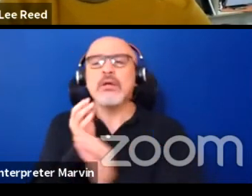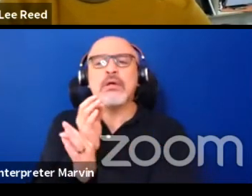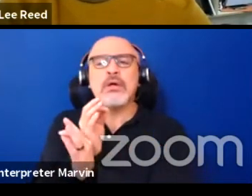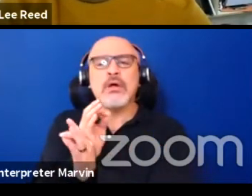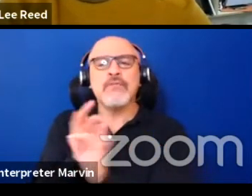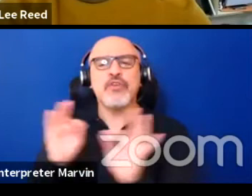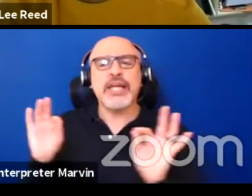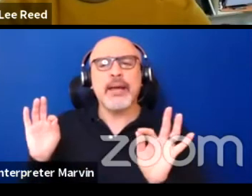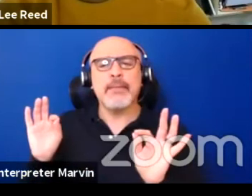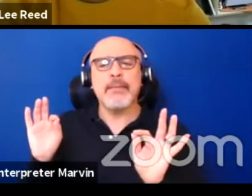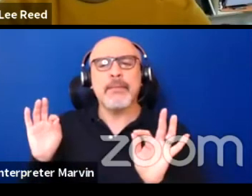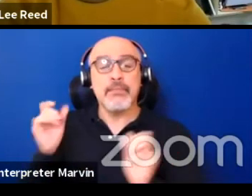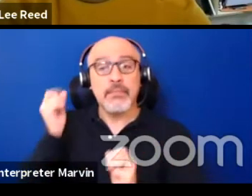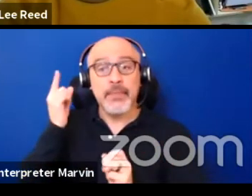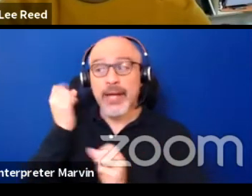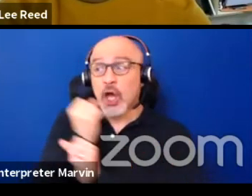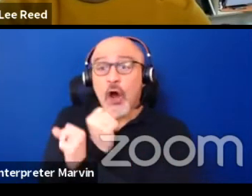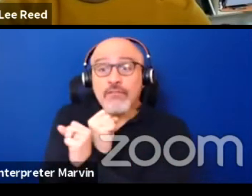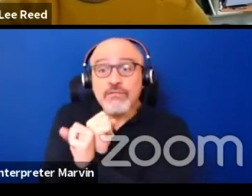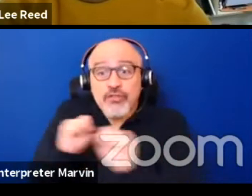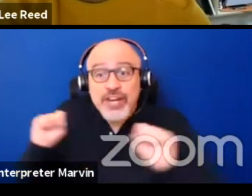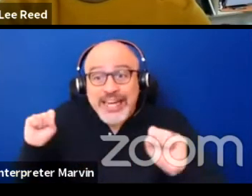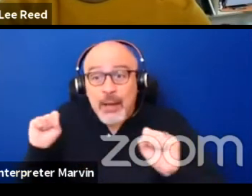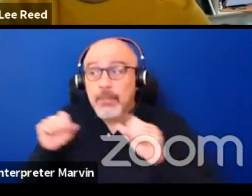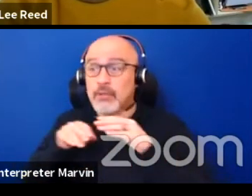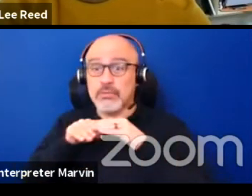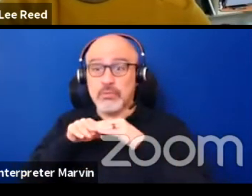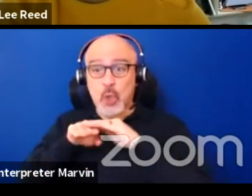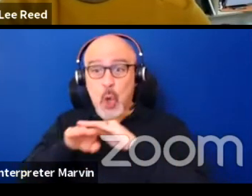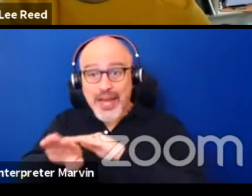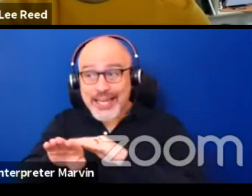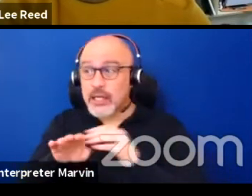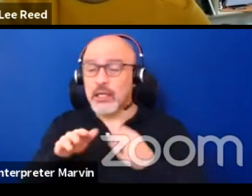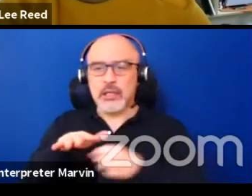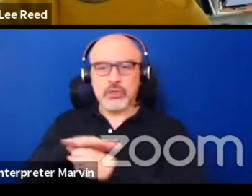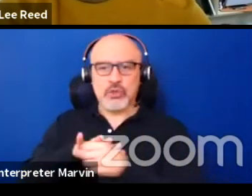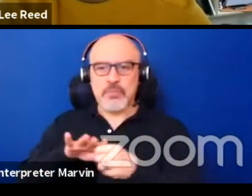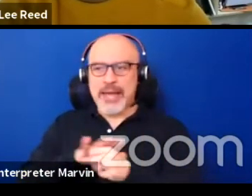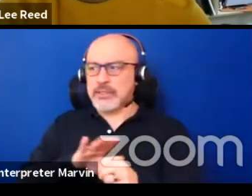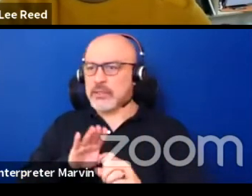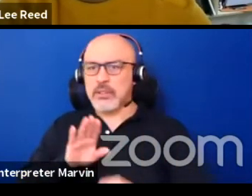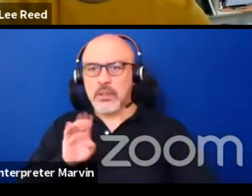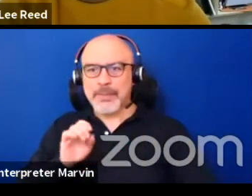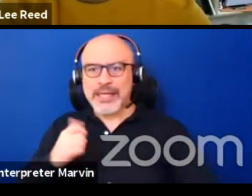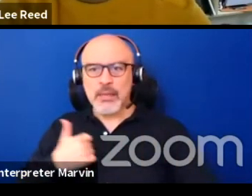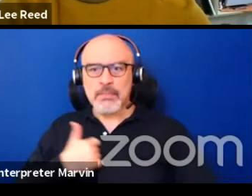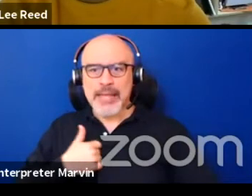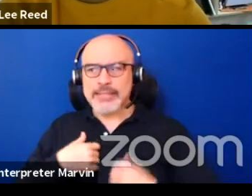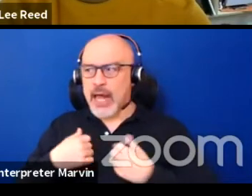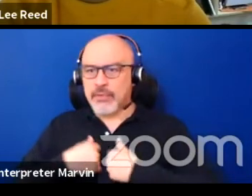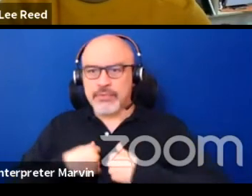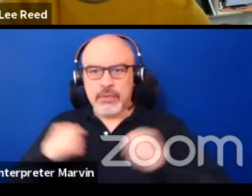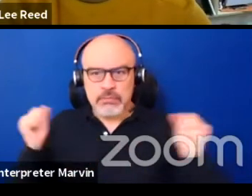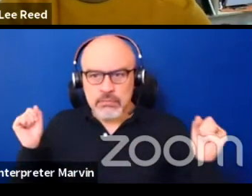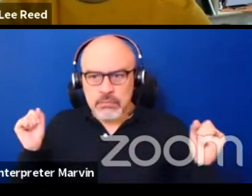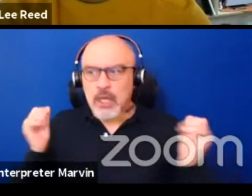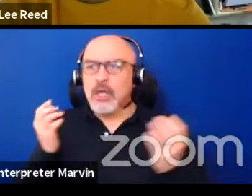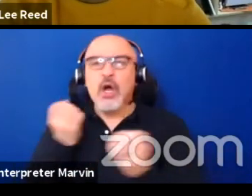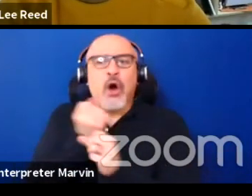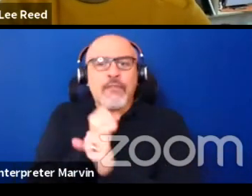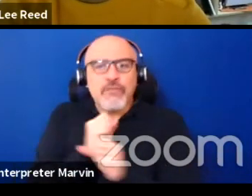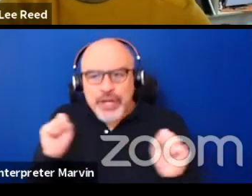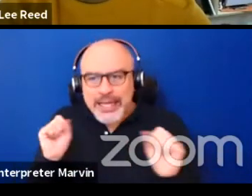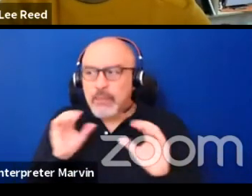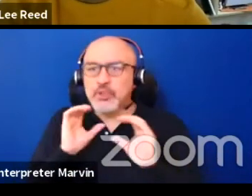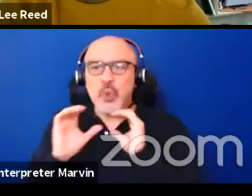freedom to enter spaces and to be ourselves, and to have the freedom to